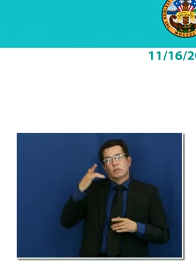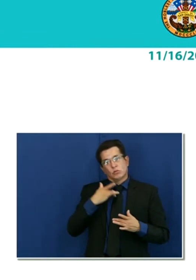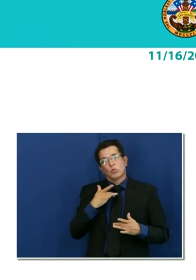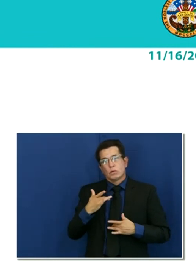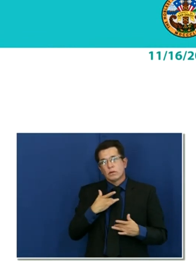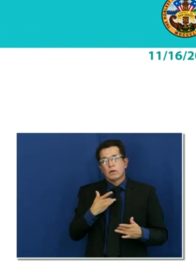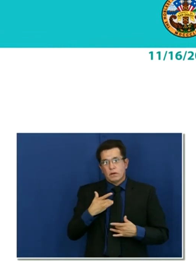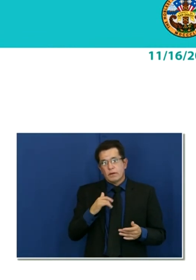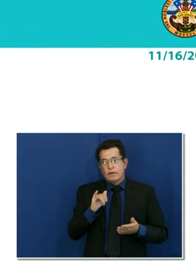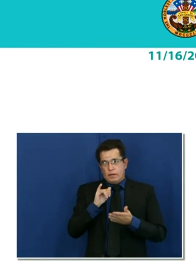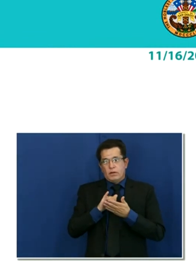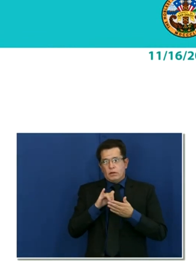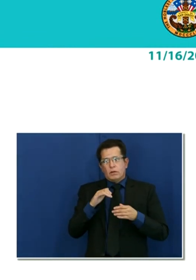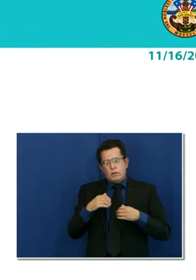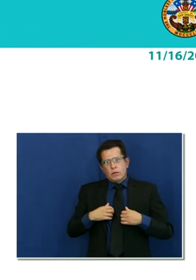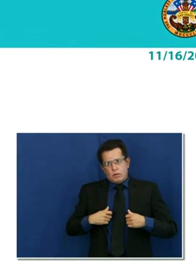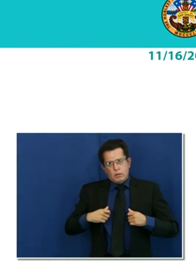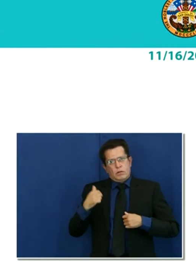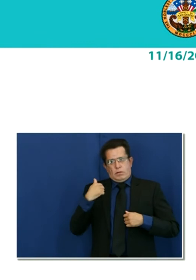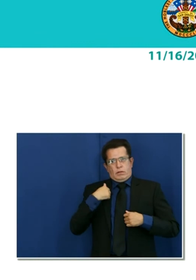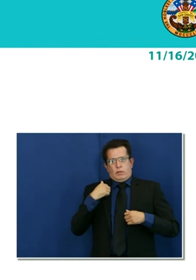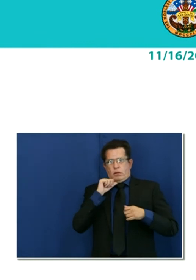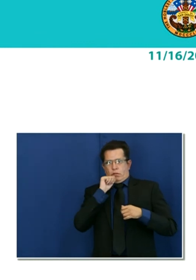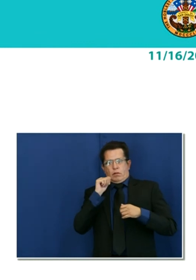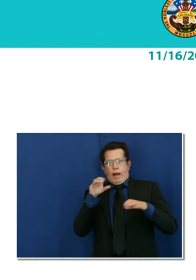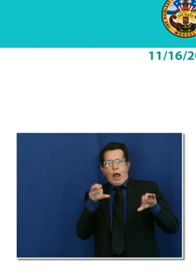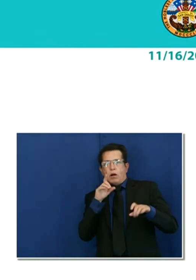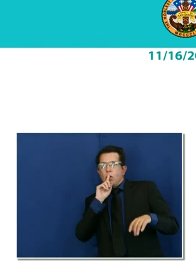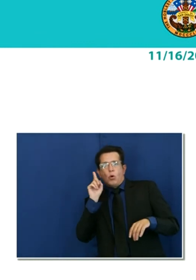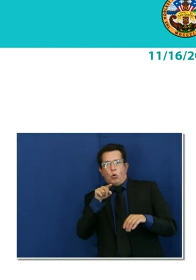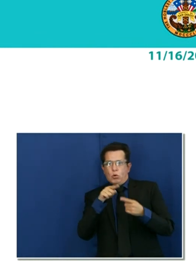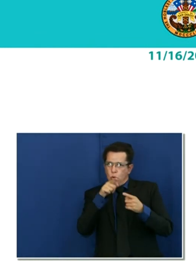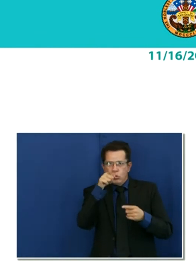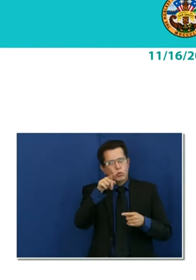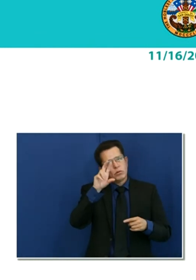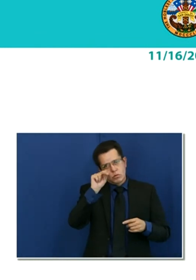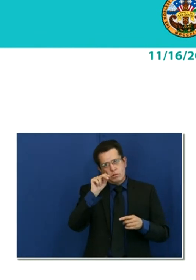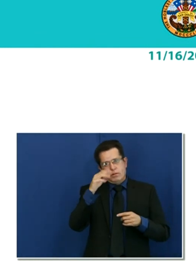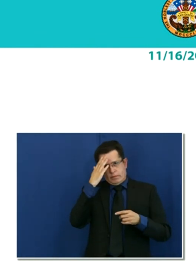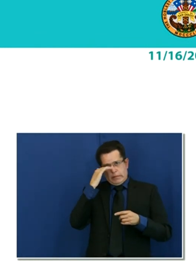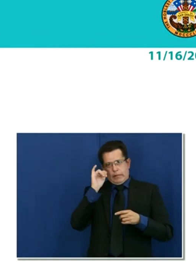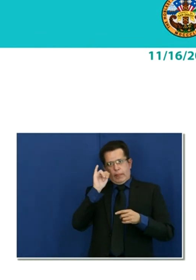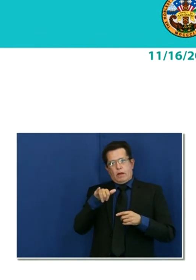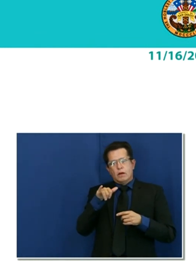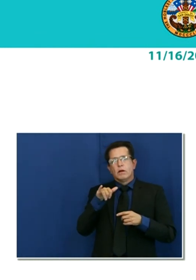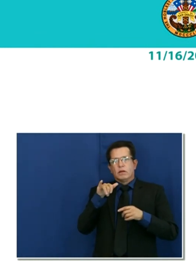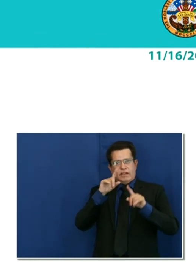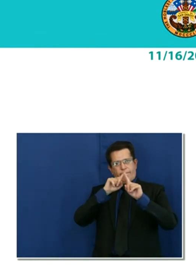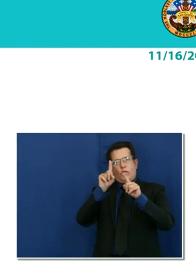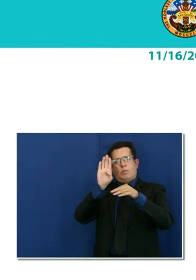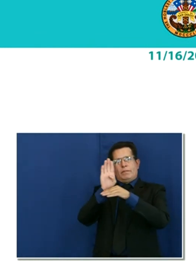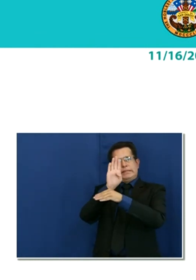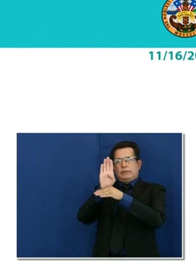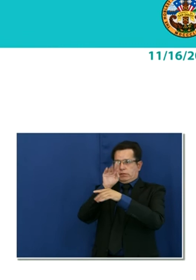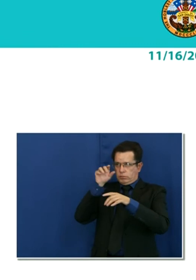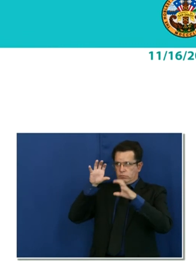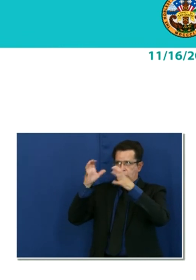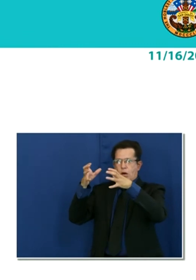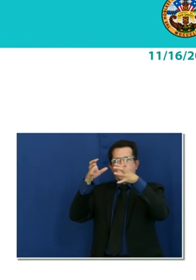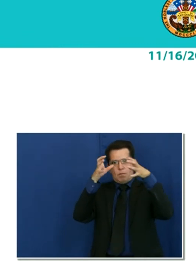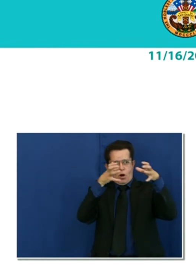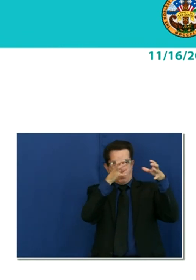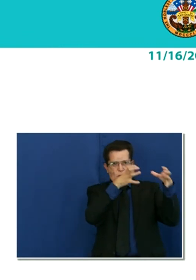are taking action not because I ask you to do so, but because the different entities that comprise the vital fabric